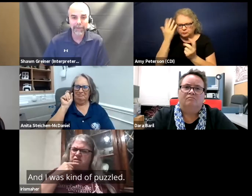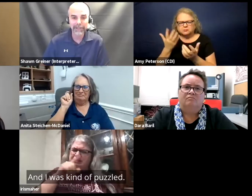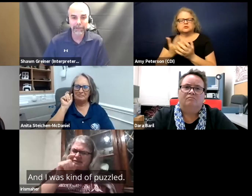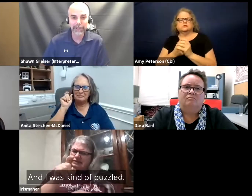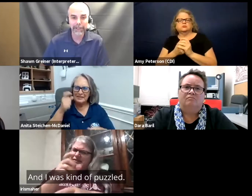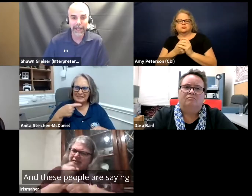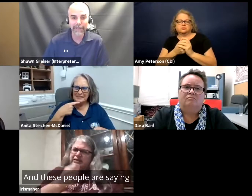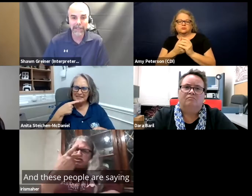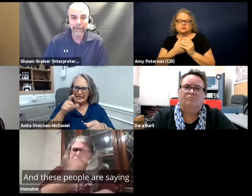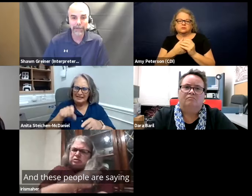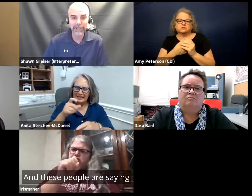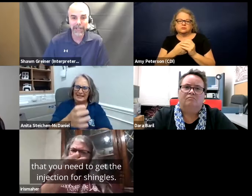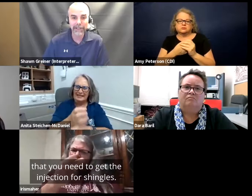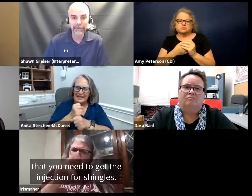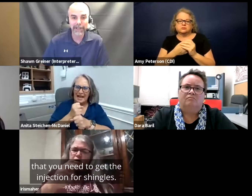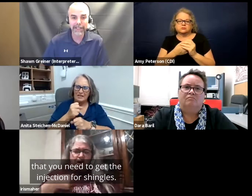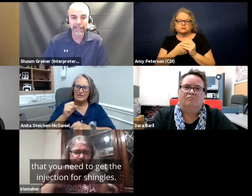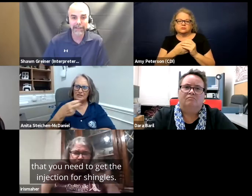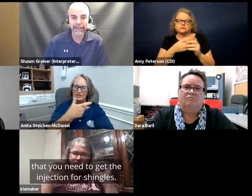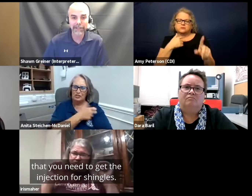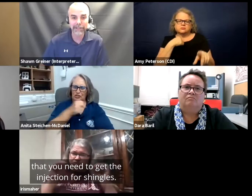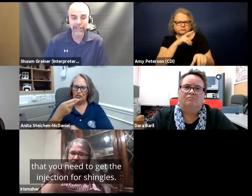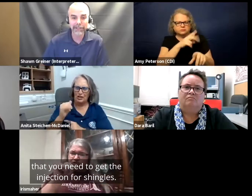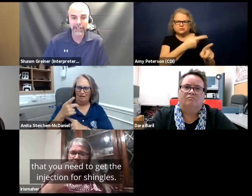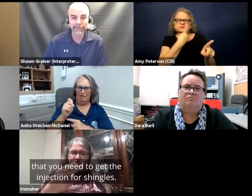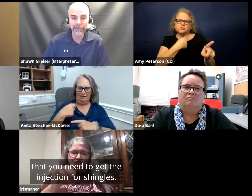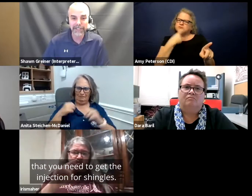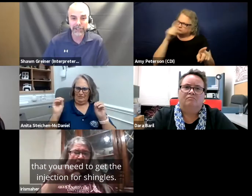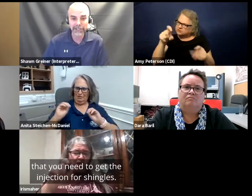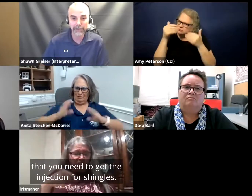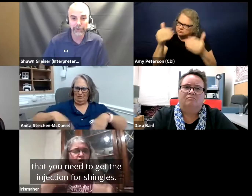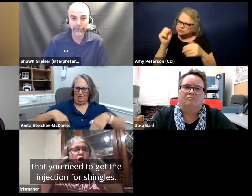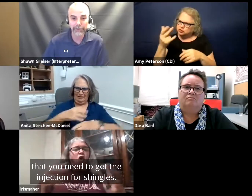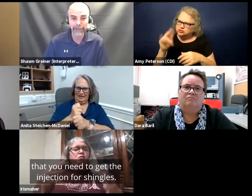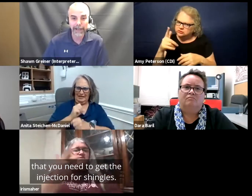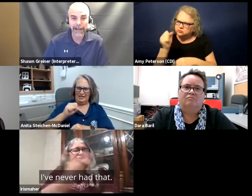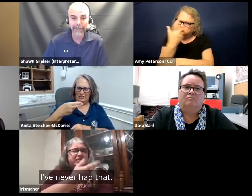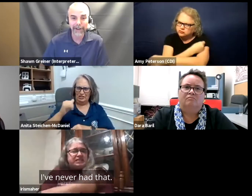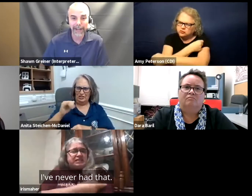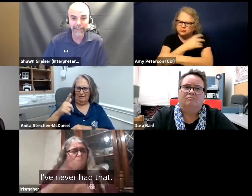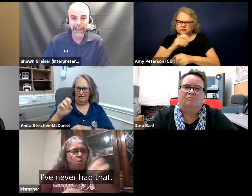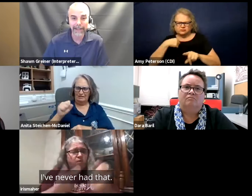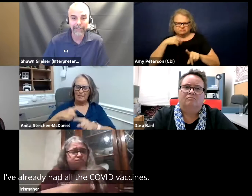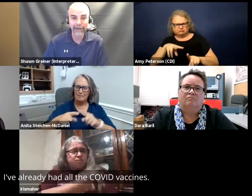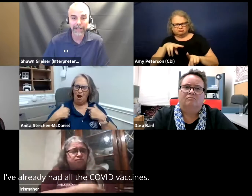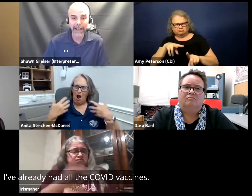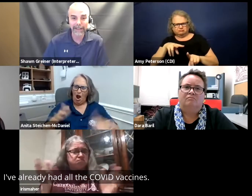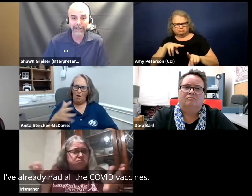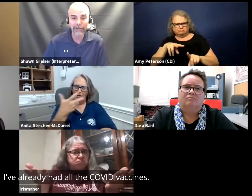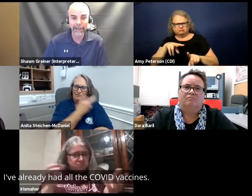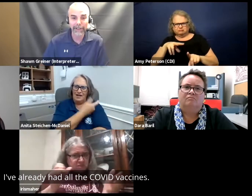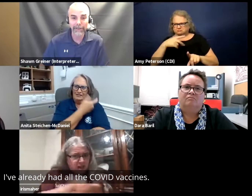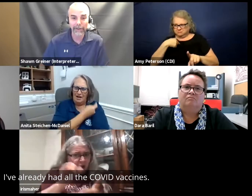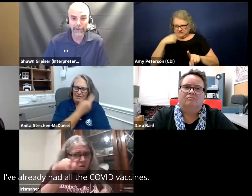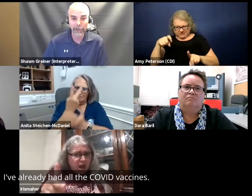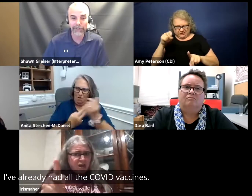kind of puzzled. And these people are saying that you need to get the injection for shingles. I've never had that. I've already had all